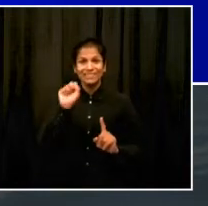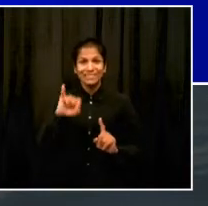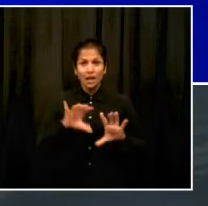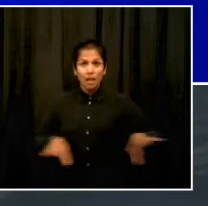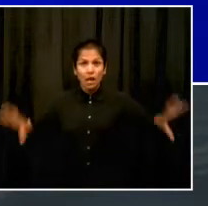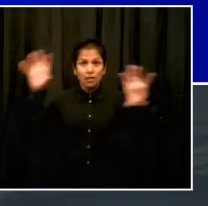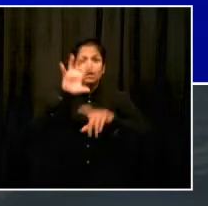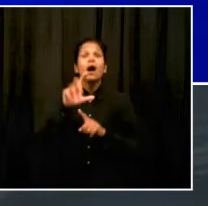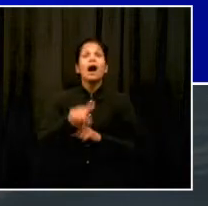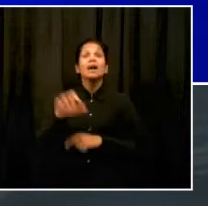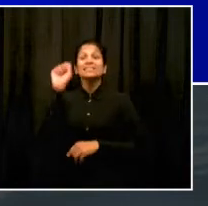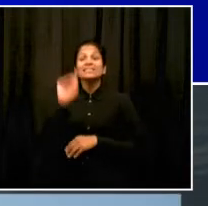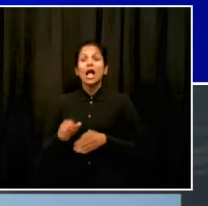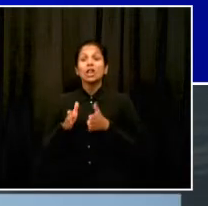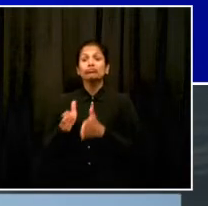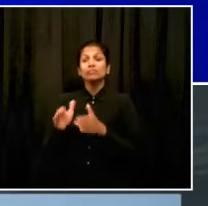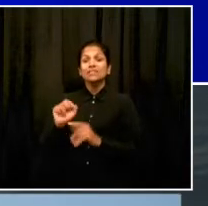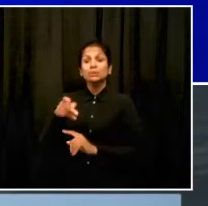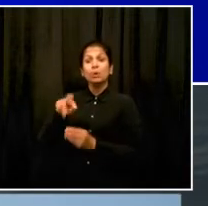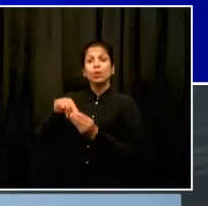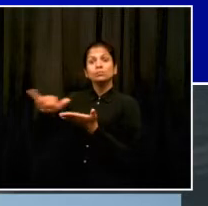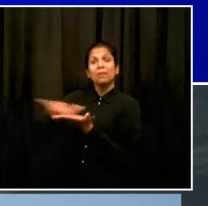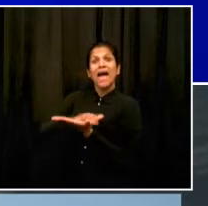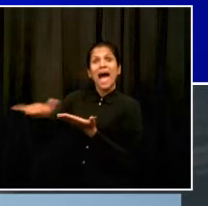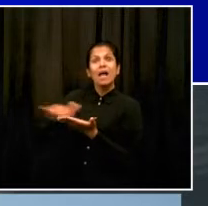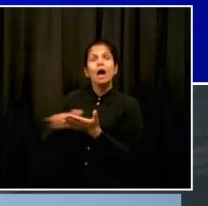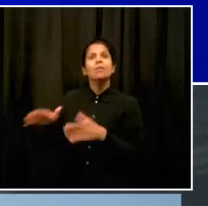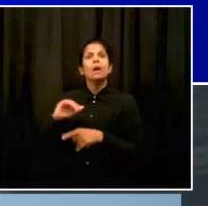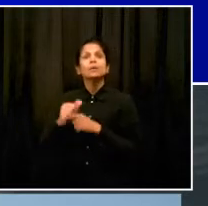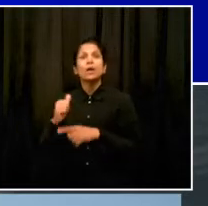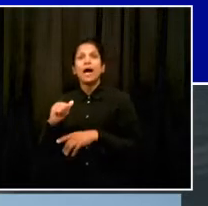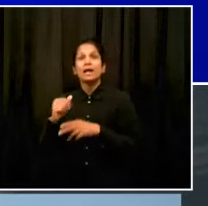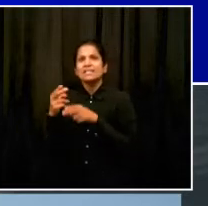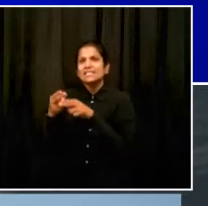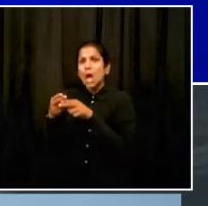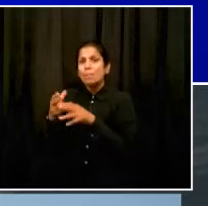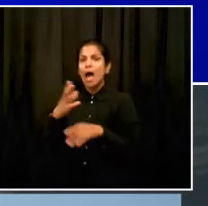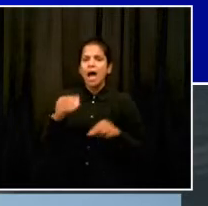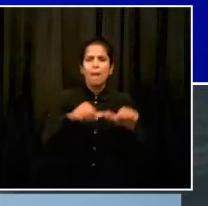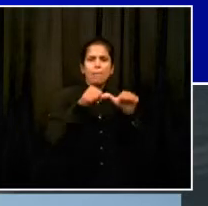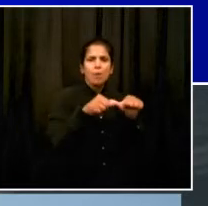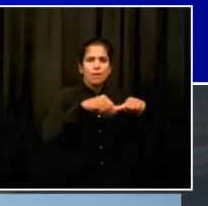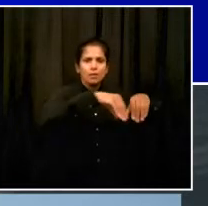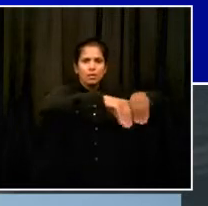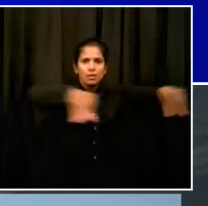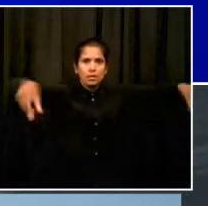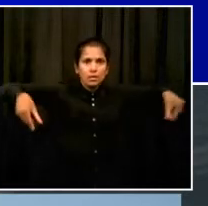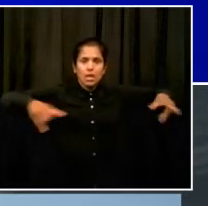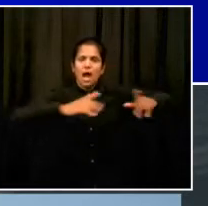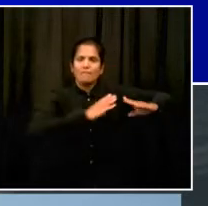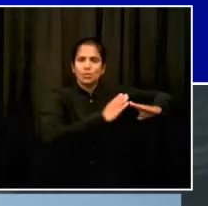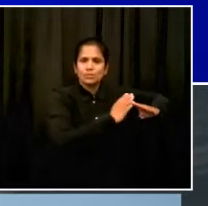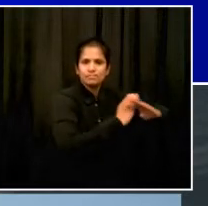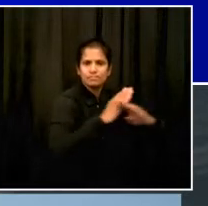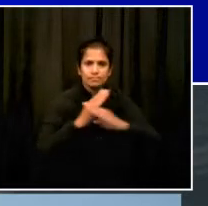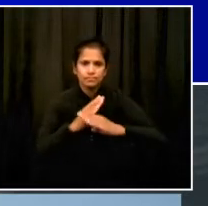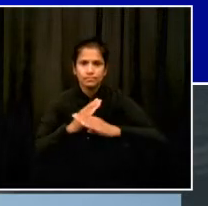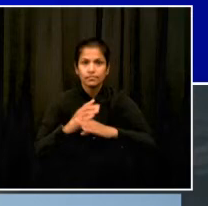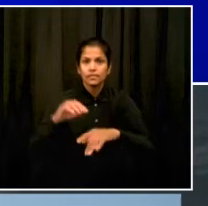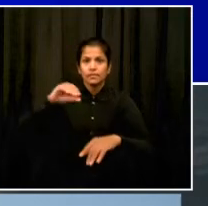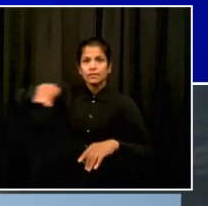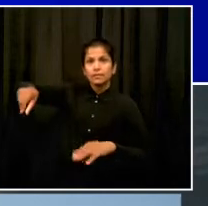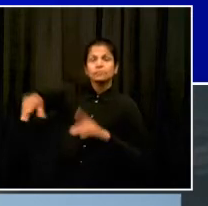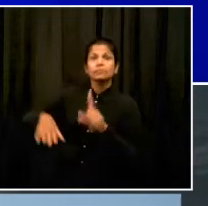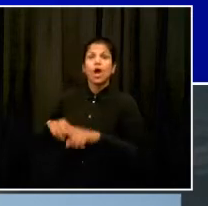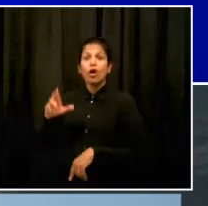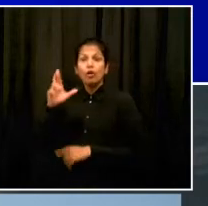Astoria. We have built nearly 10 miles of new dunes across Staten Island and the Rockaway Peninsula. We have also completed